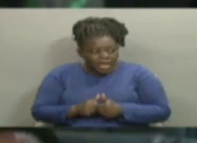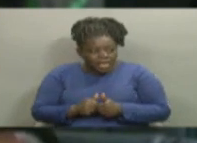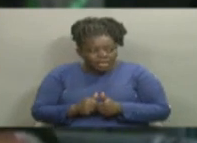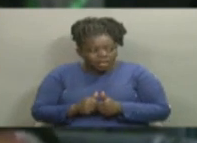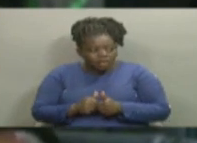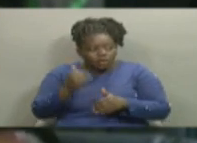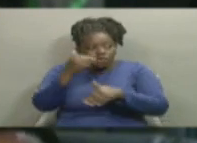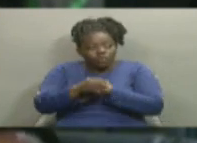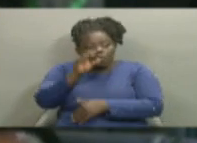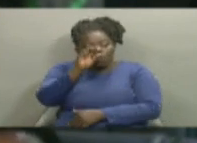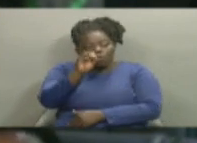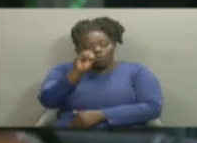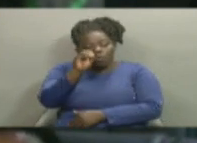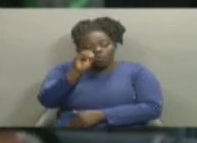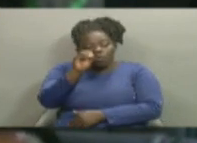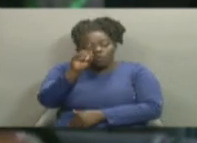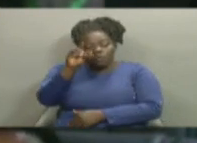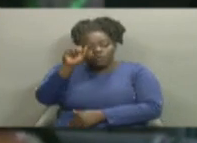the Honorable Raila Odinga,